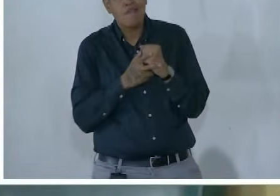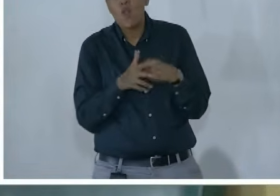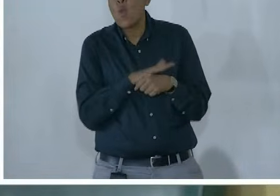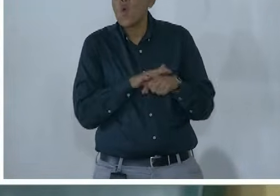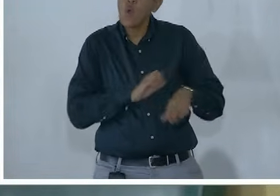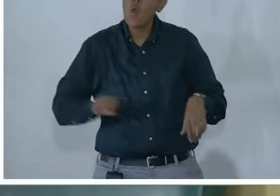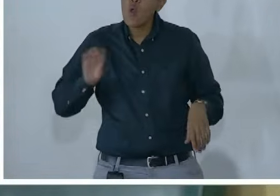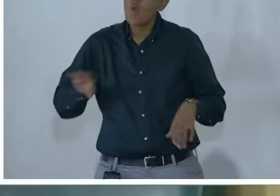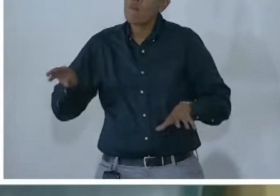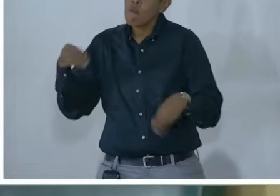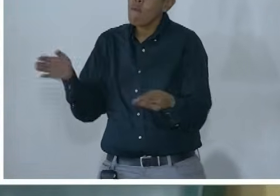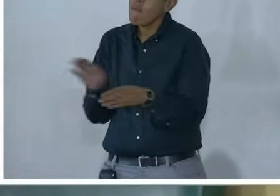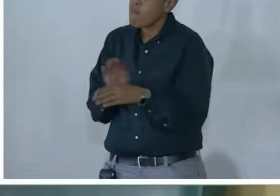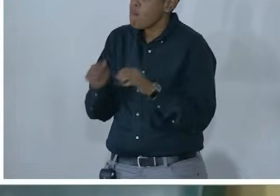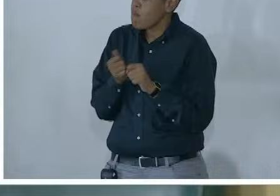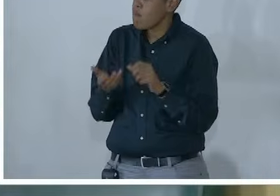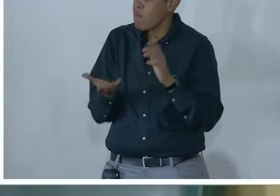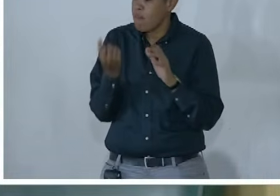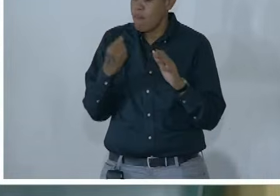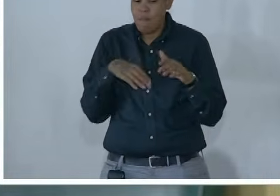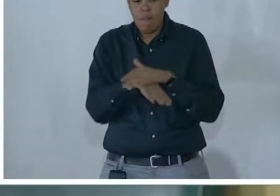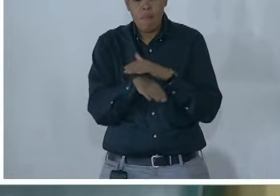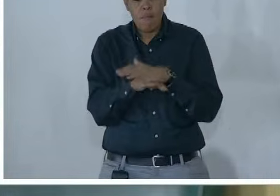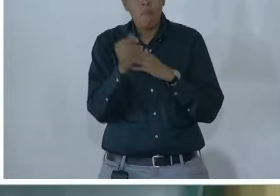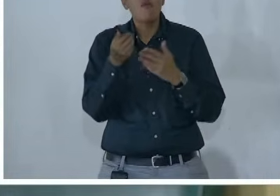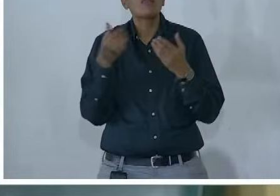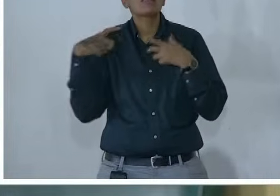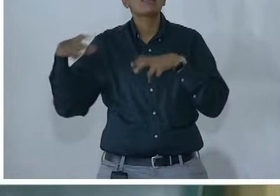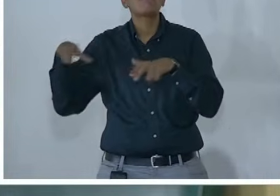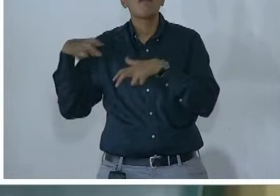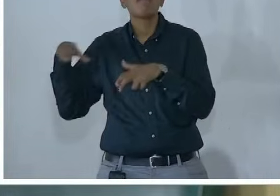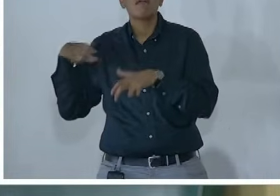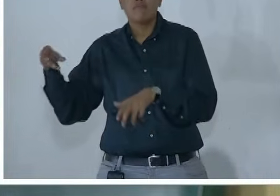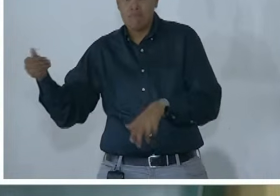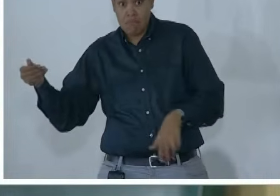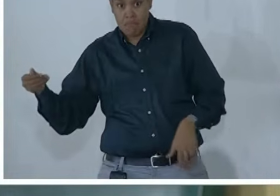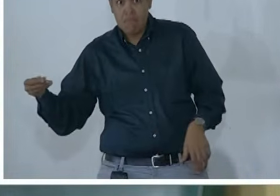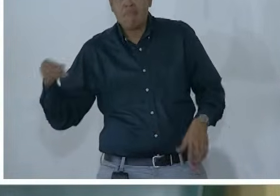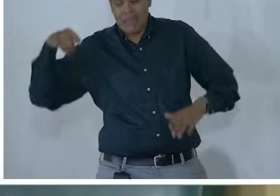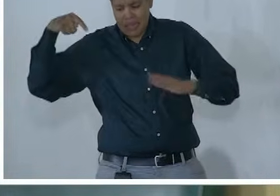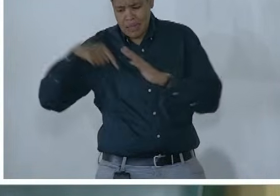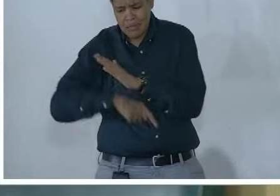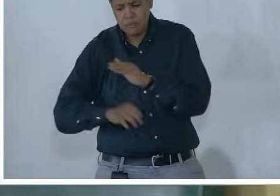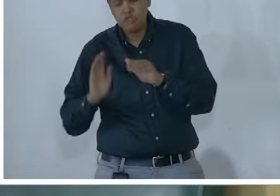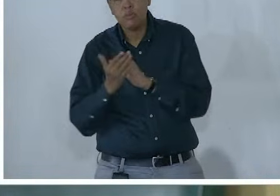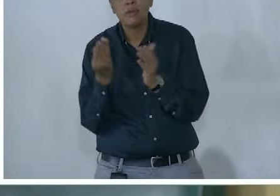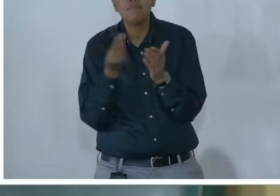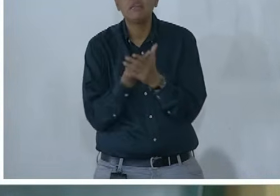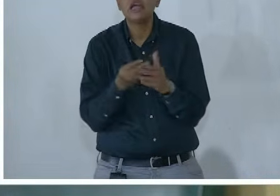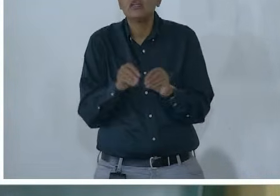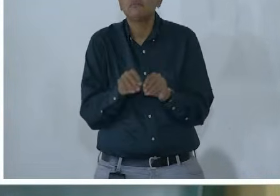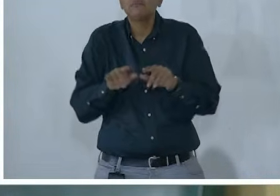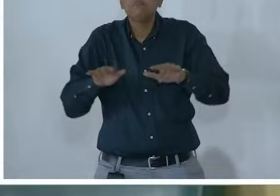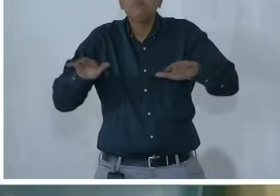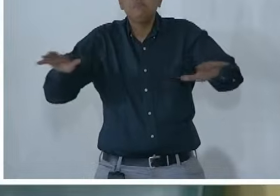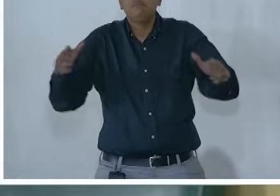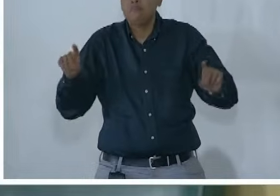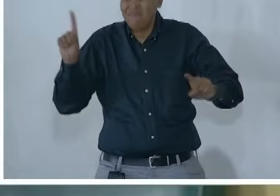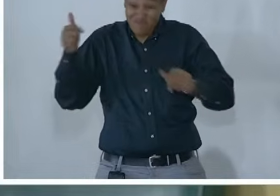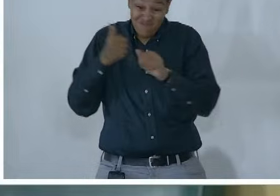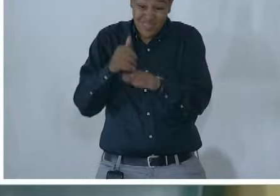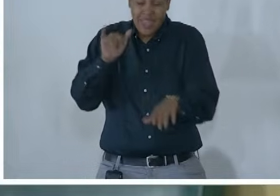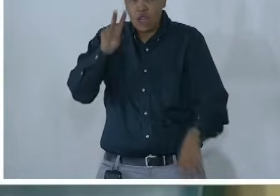provide businesses with access to equity capital, and deepen Jamaica's financial sector. Following that,